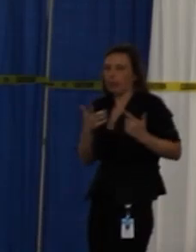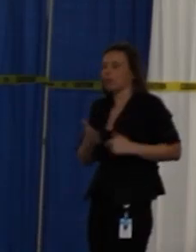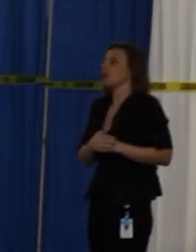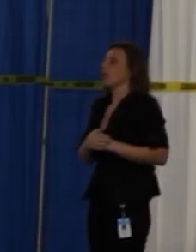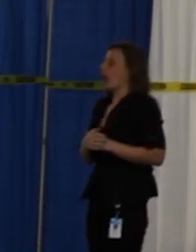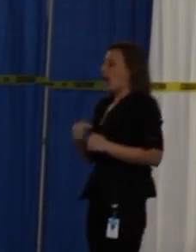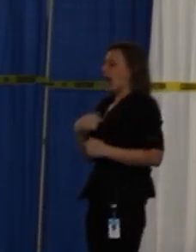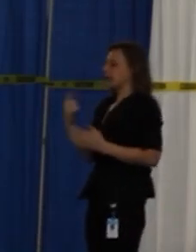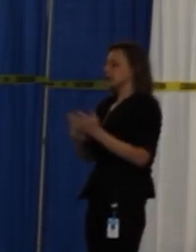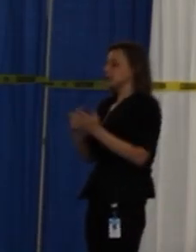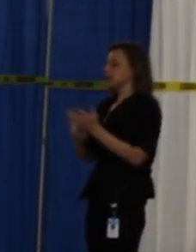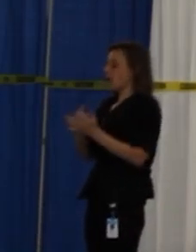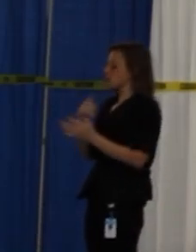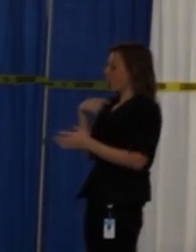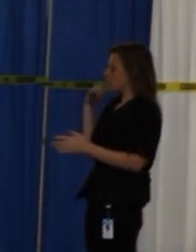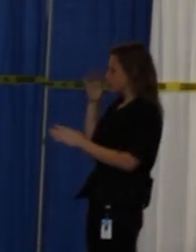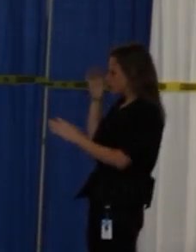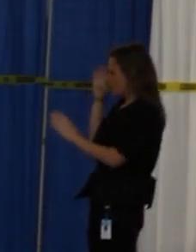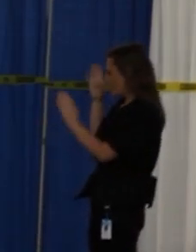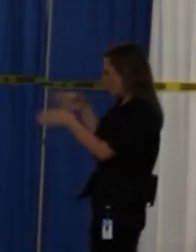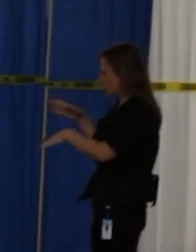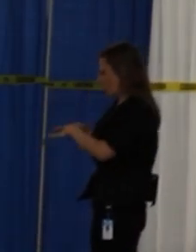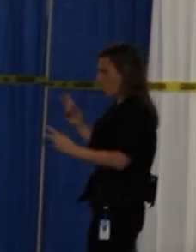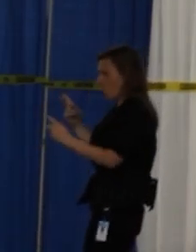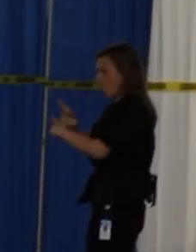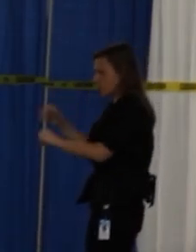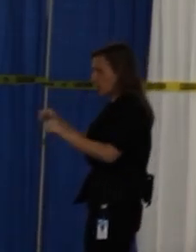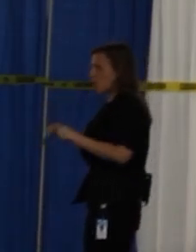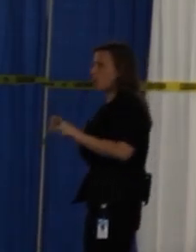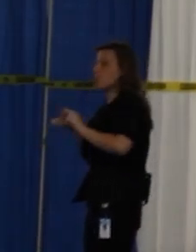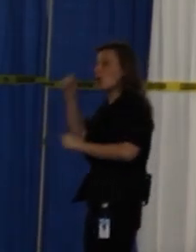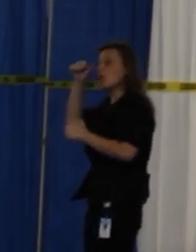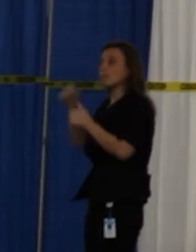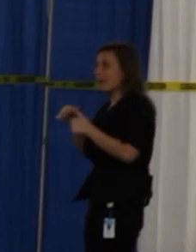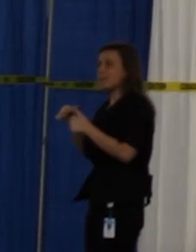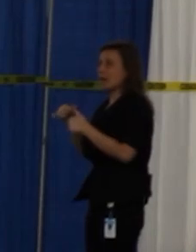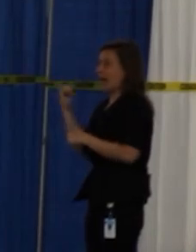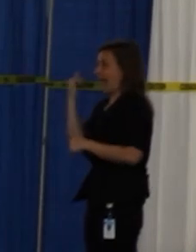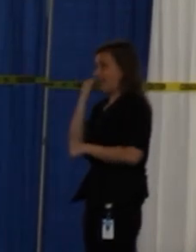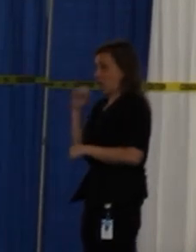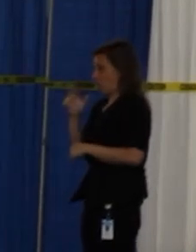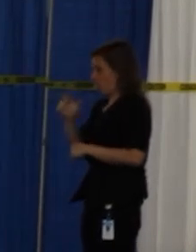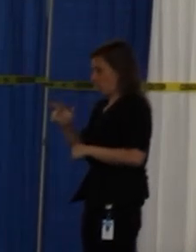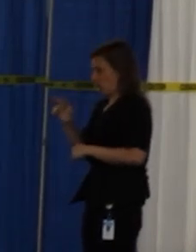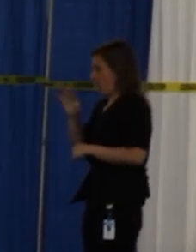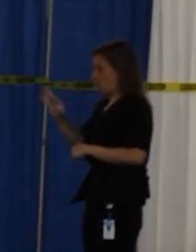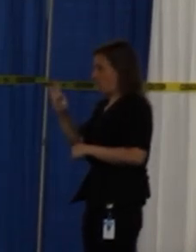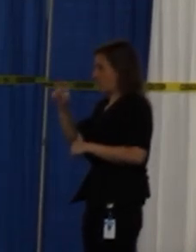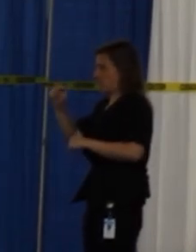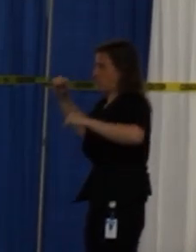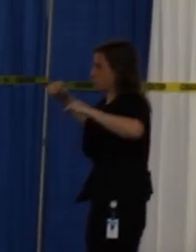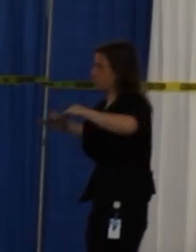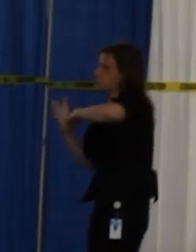these maximum, where's the worst going to be? But remember, anywhere you have more than 3 or 4 feet of inundating storm surge, it's a